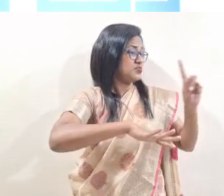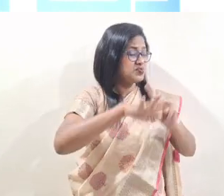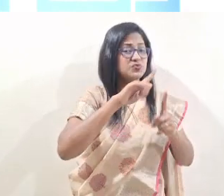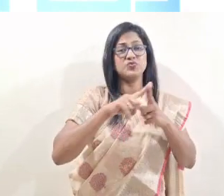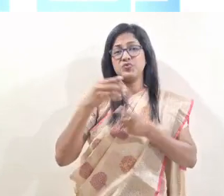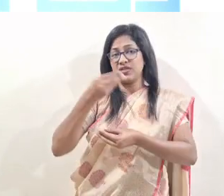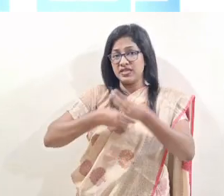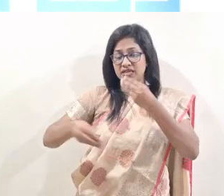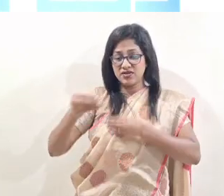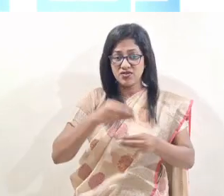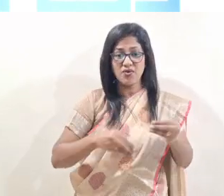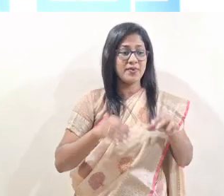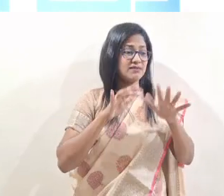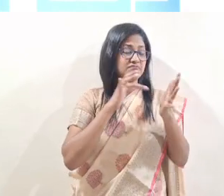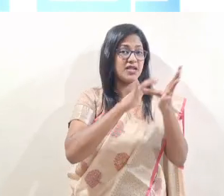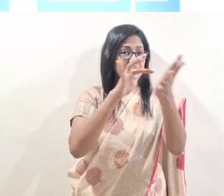socio-economic